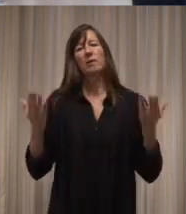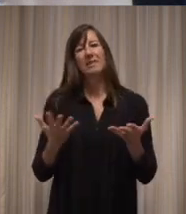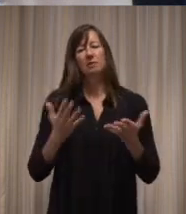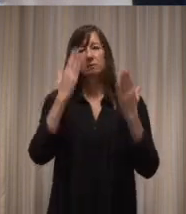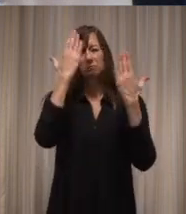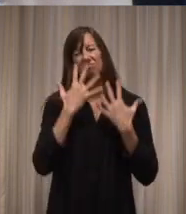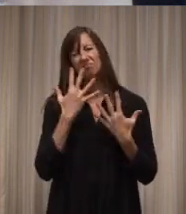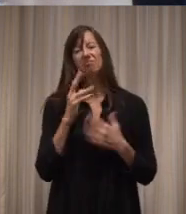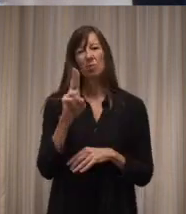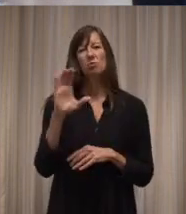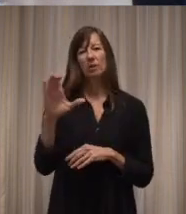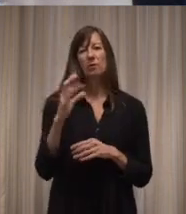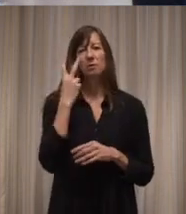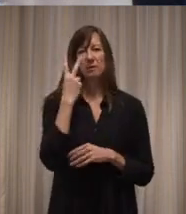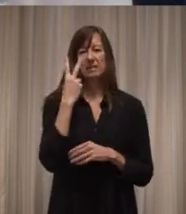numbers grow.